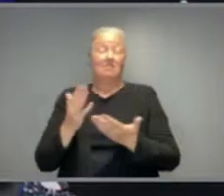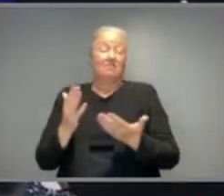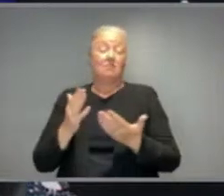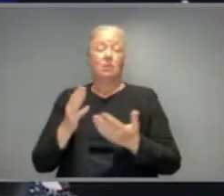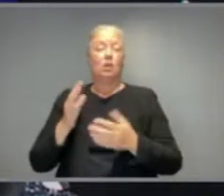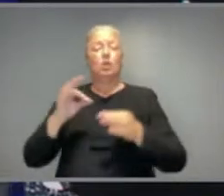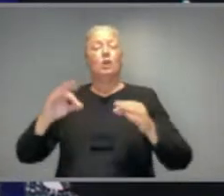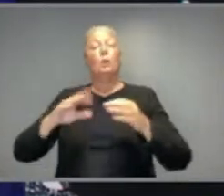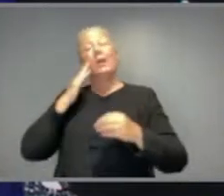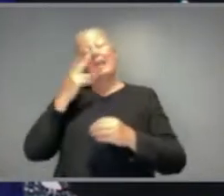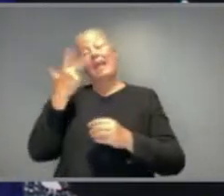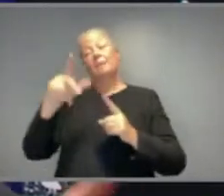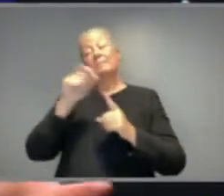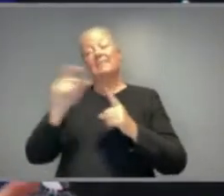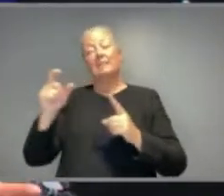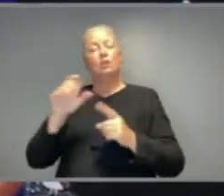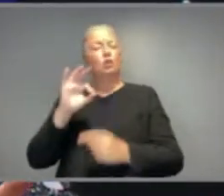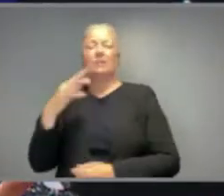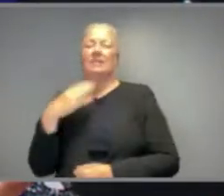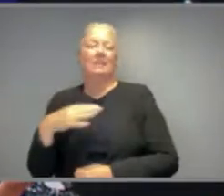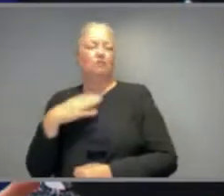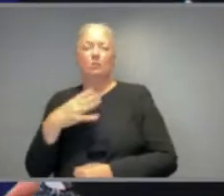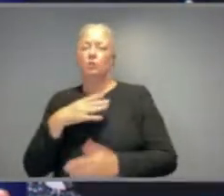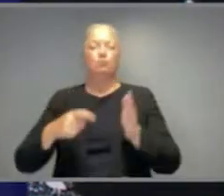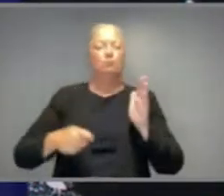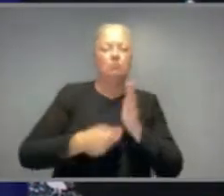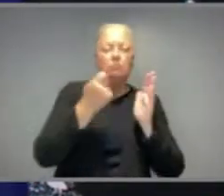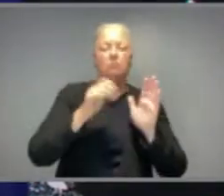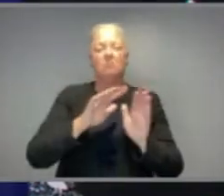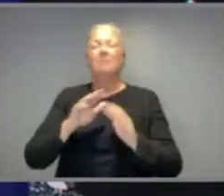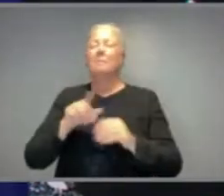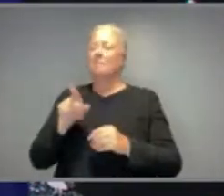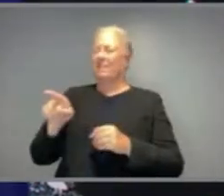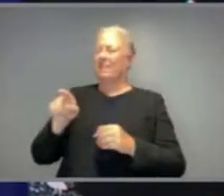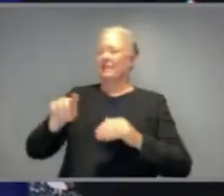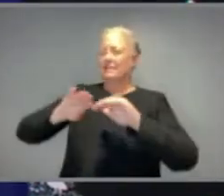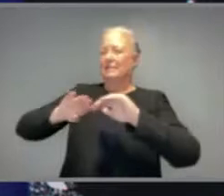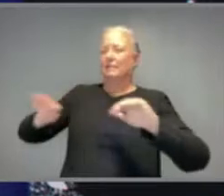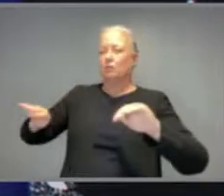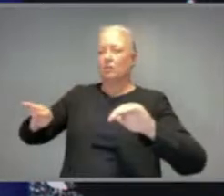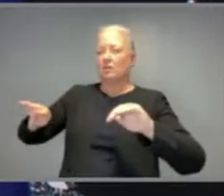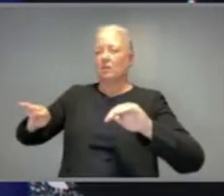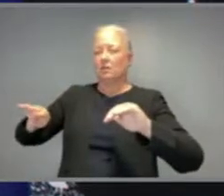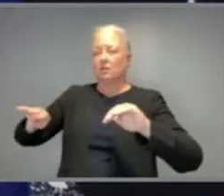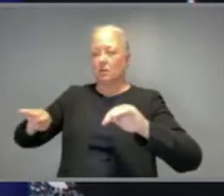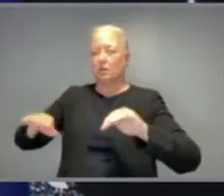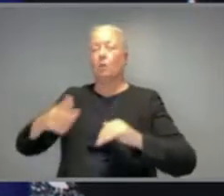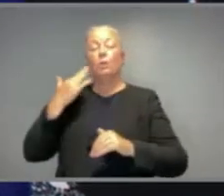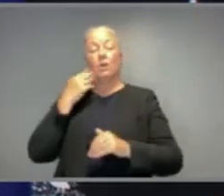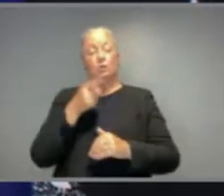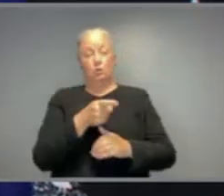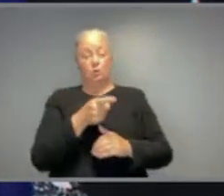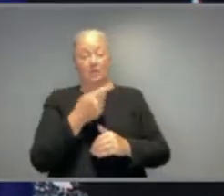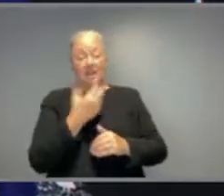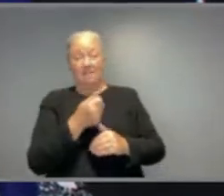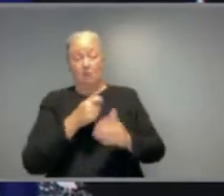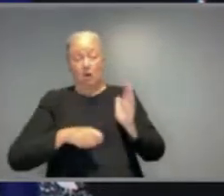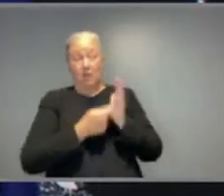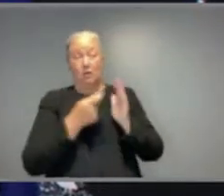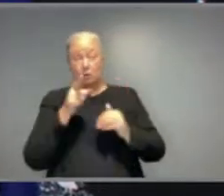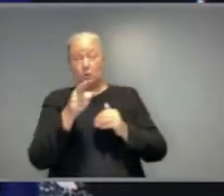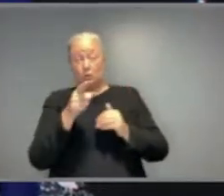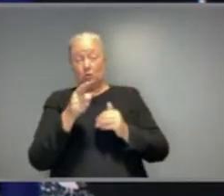to 80%. That is a separate issue to how you come out of a lockdown you're already in.